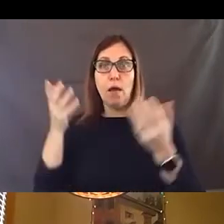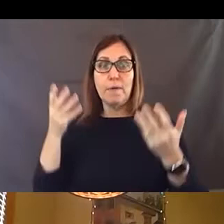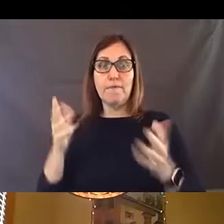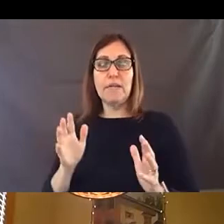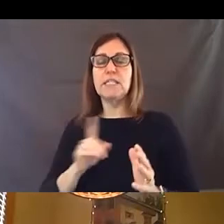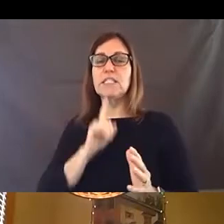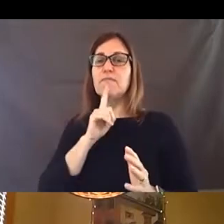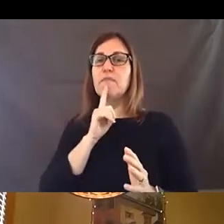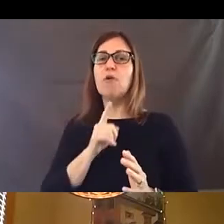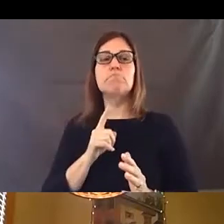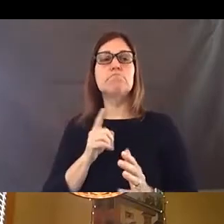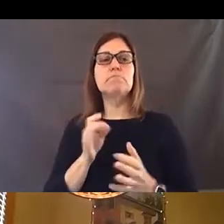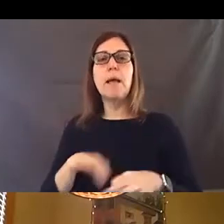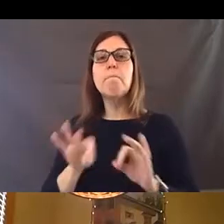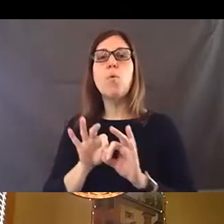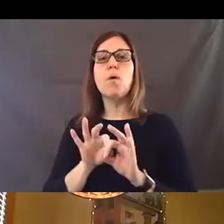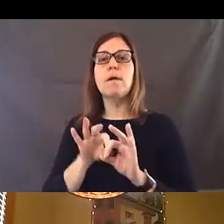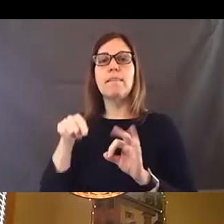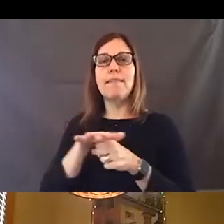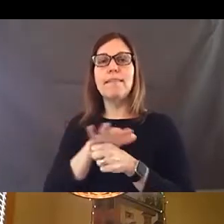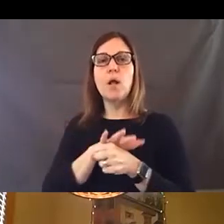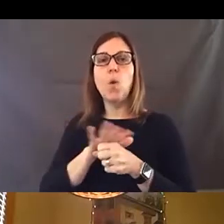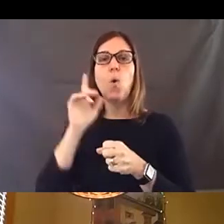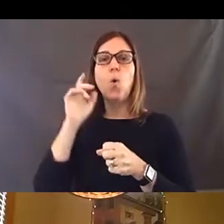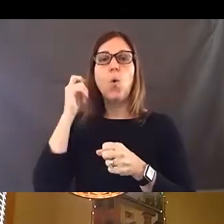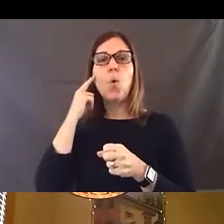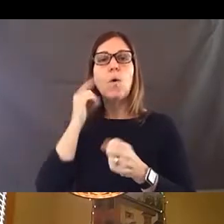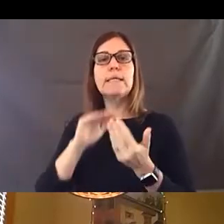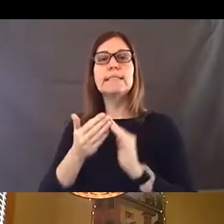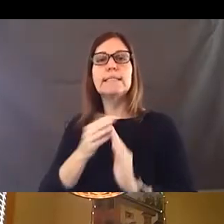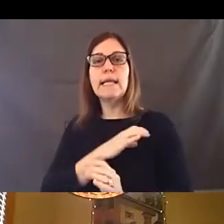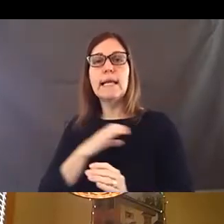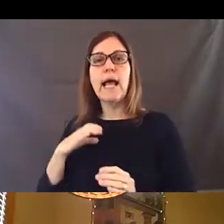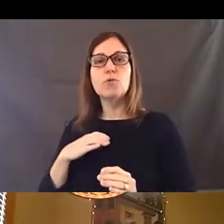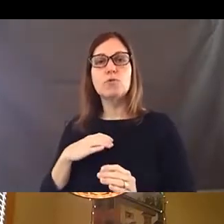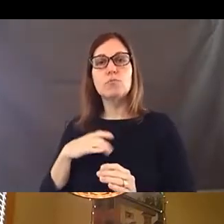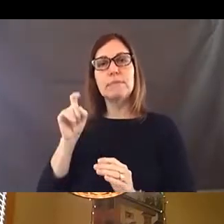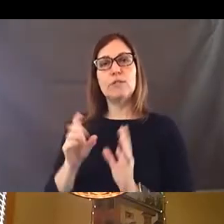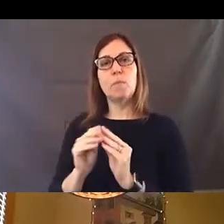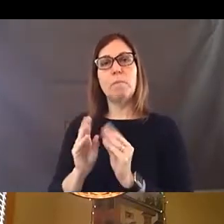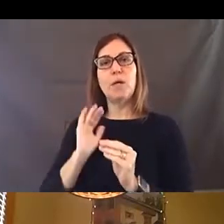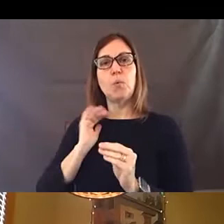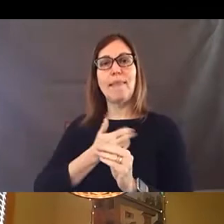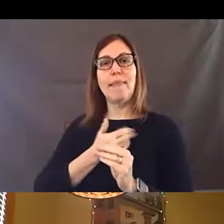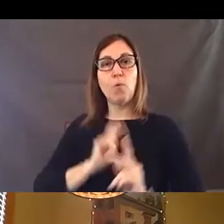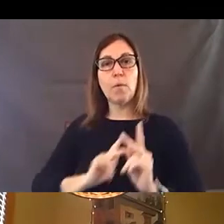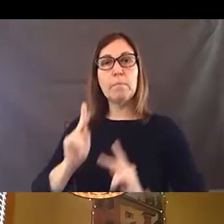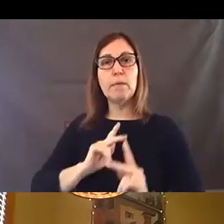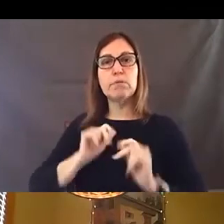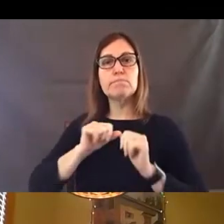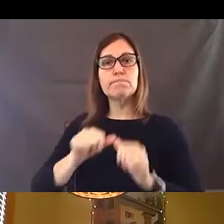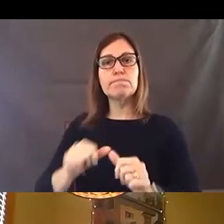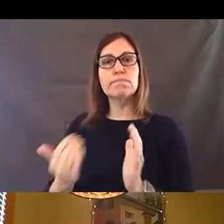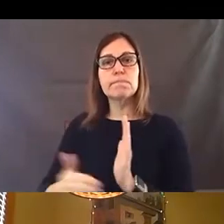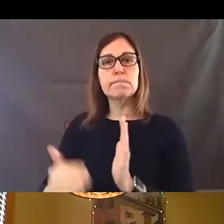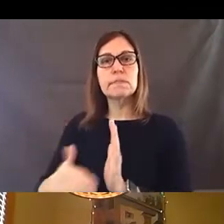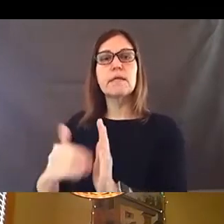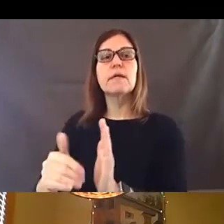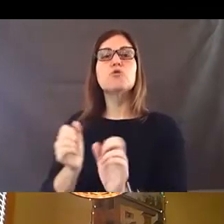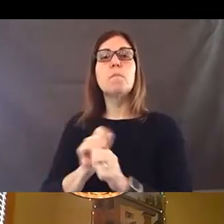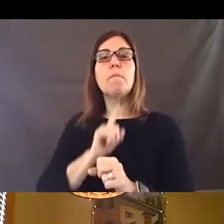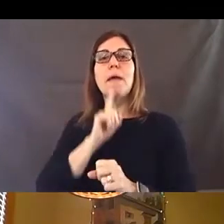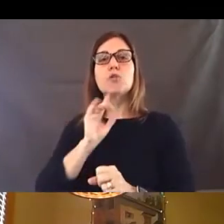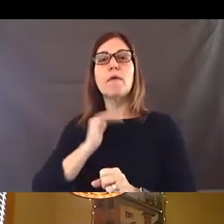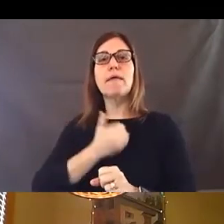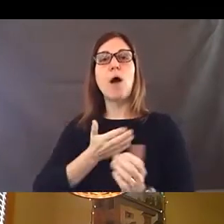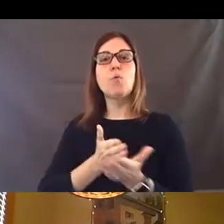the municipality city council meet with our people on a continuing basis to make sure that our rights are not